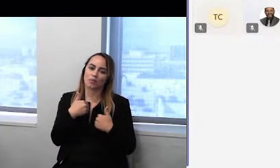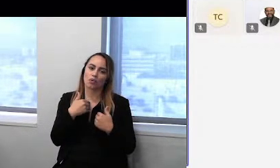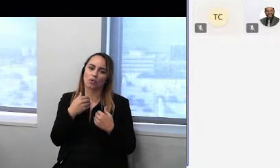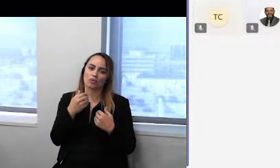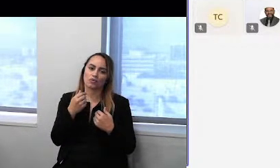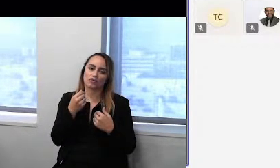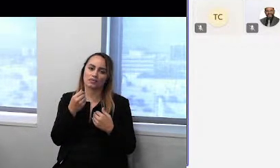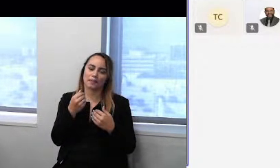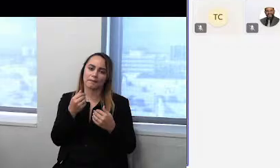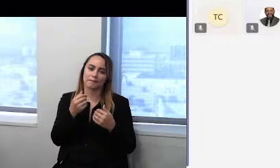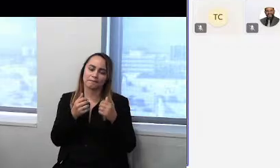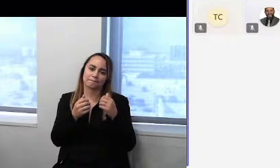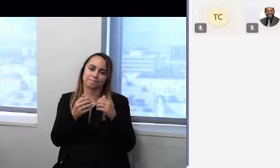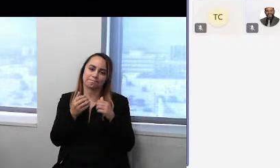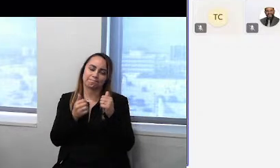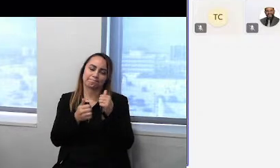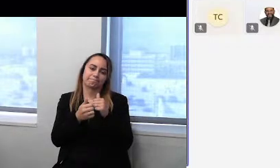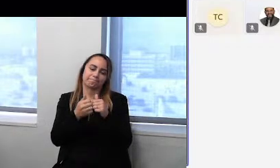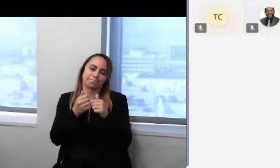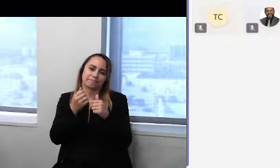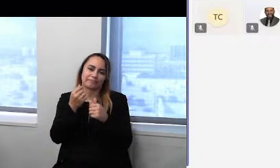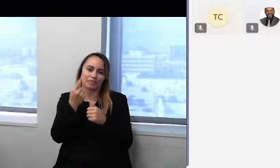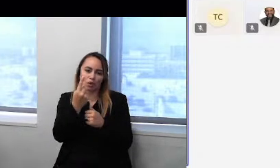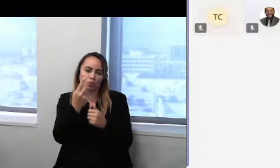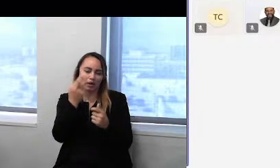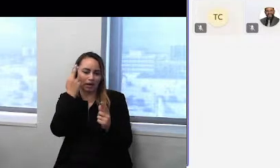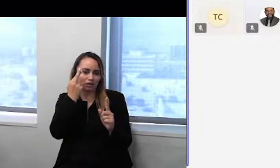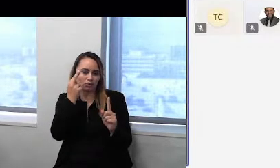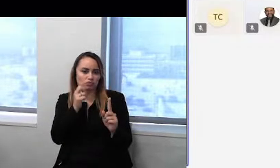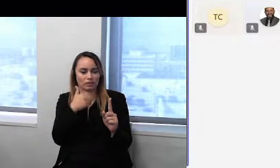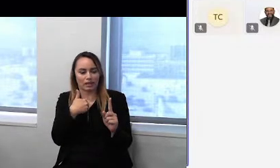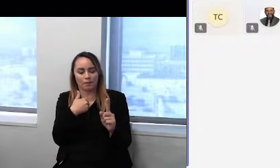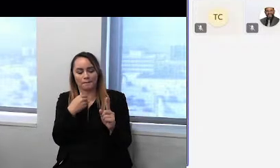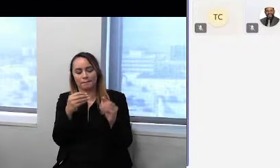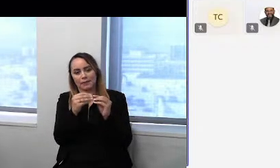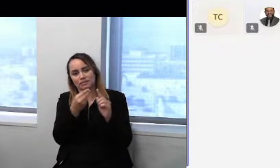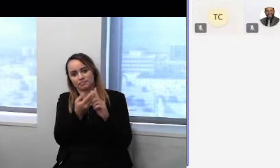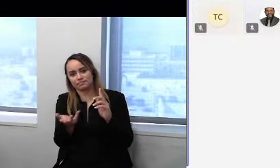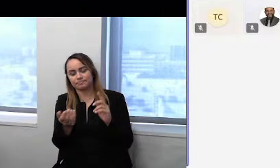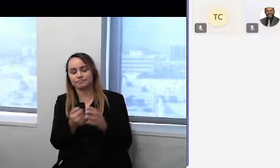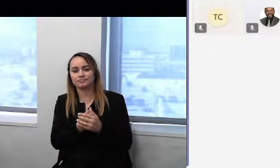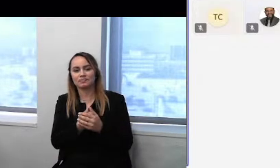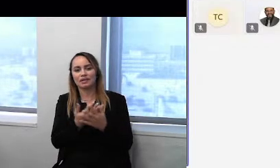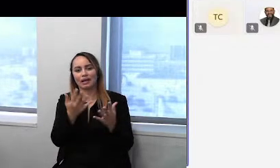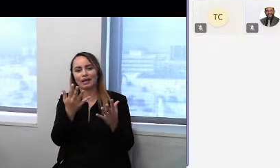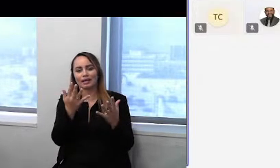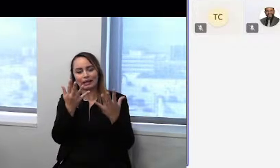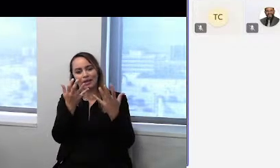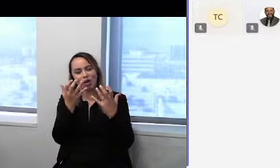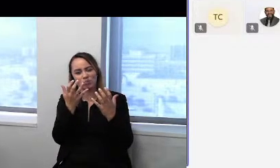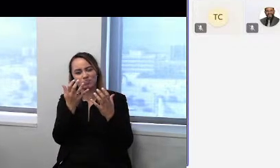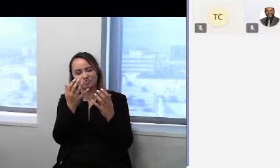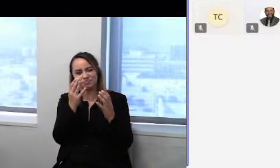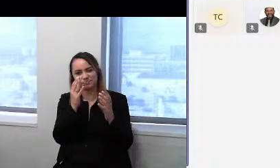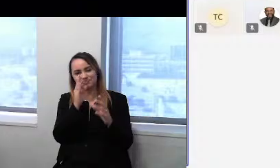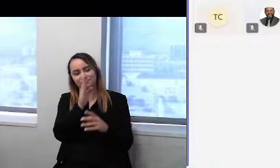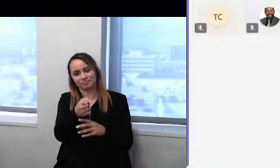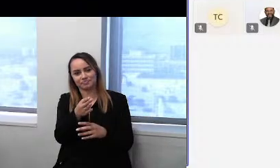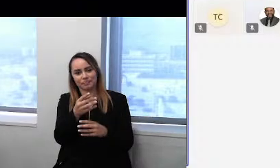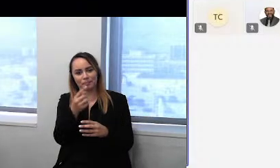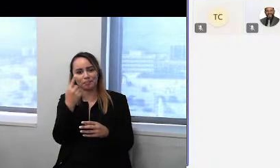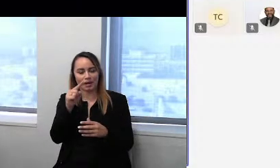as efficiently as we can, and let's talk. Let me tell you where we're headed on this line of questions so we can speed it up, not that you're slowing it